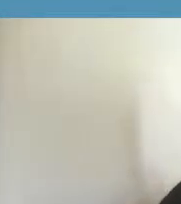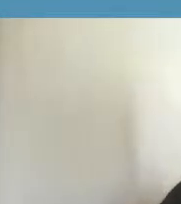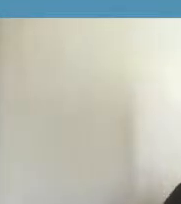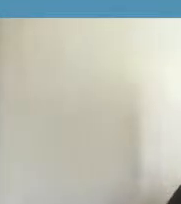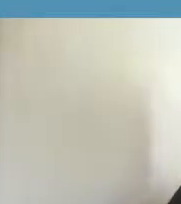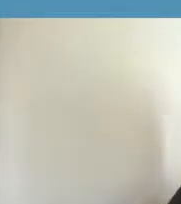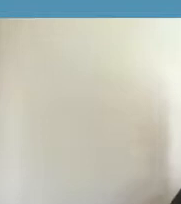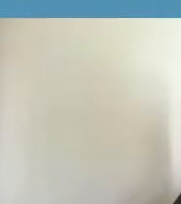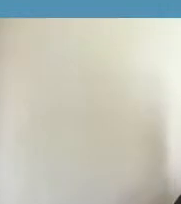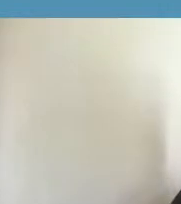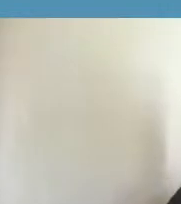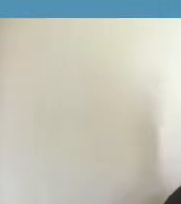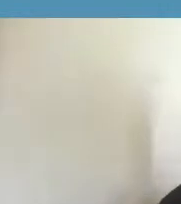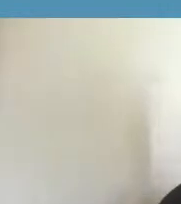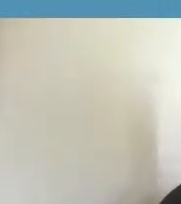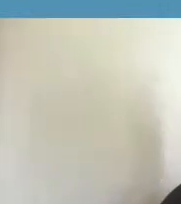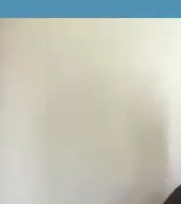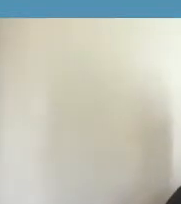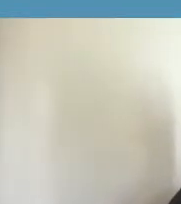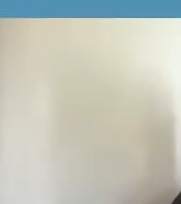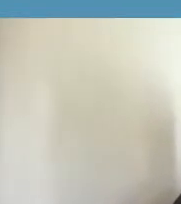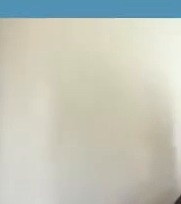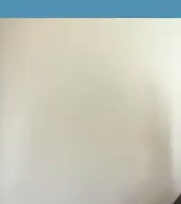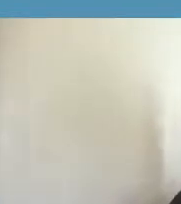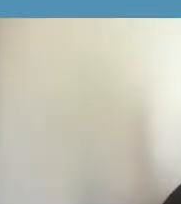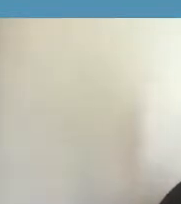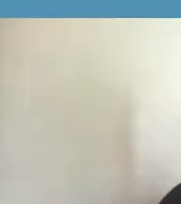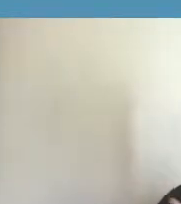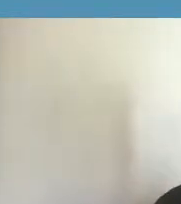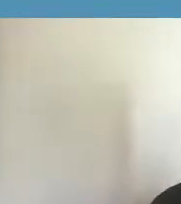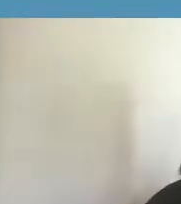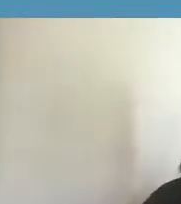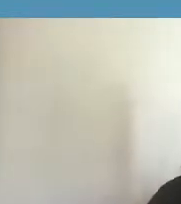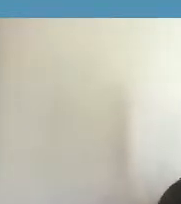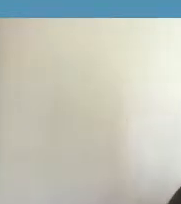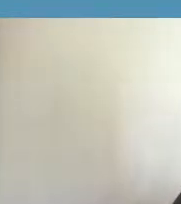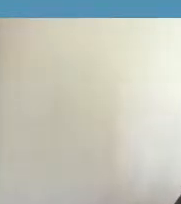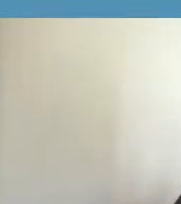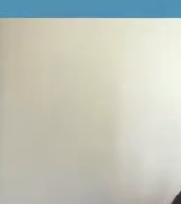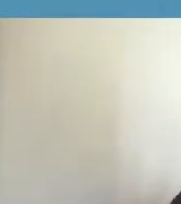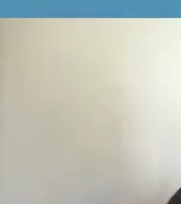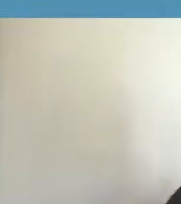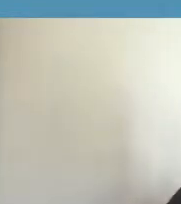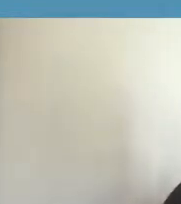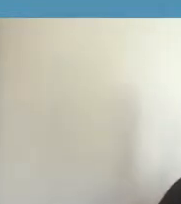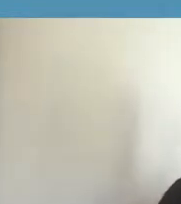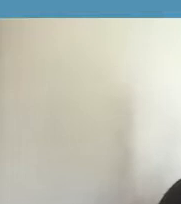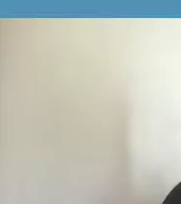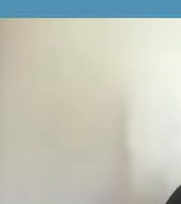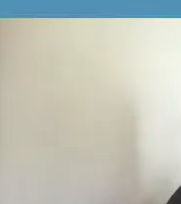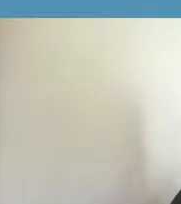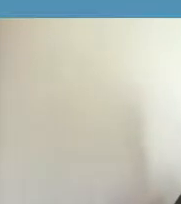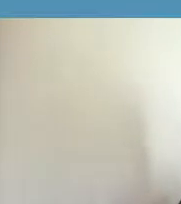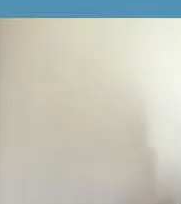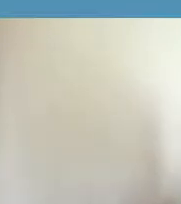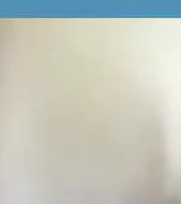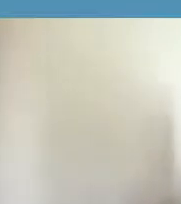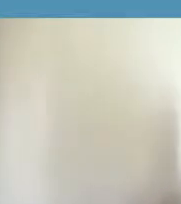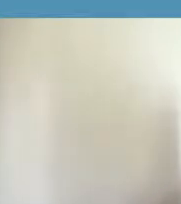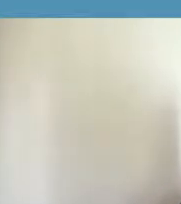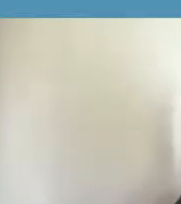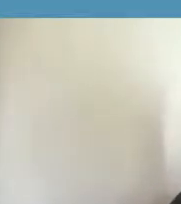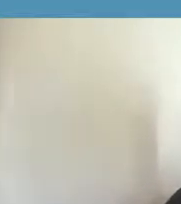post questions to our presenter, which will be addressed at the end of the program after the presentation. Please type your questions in the